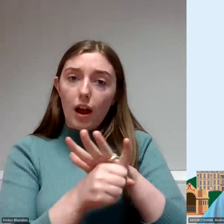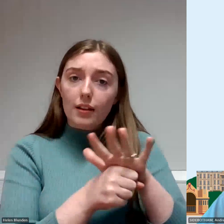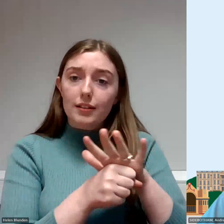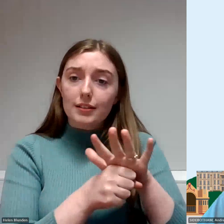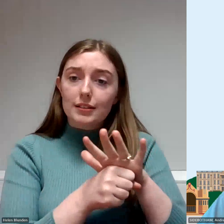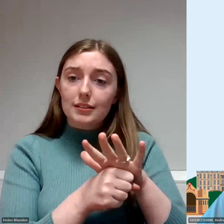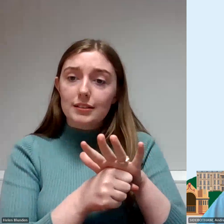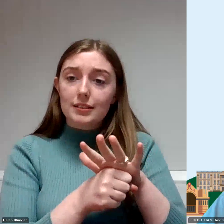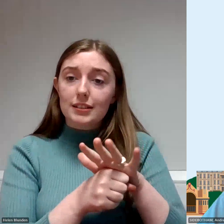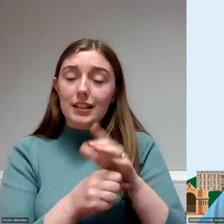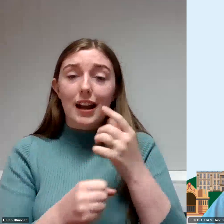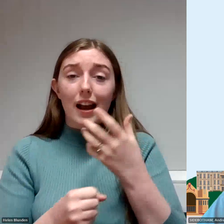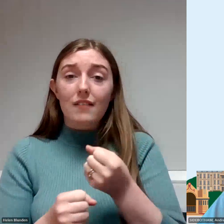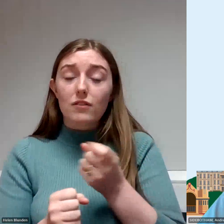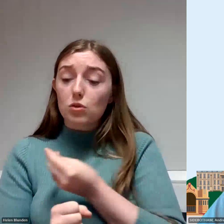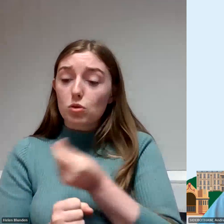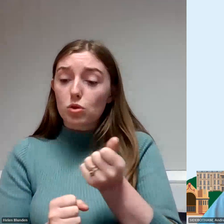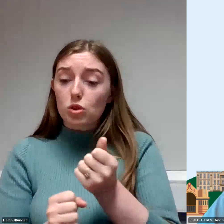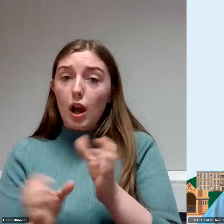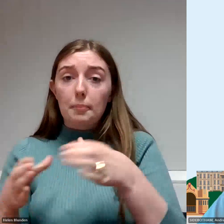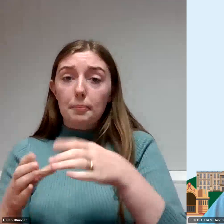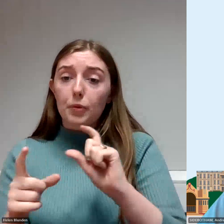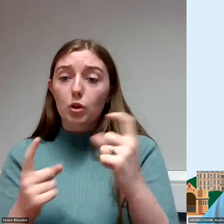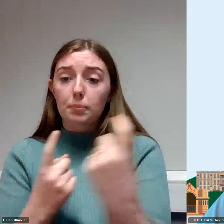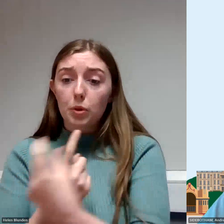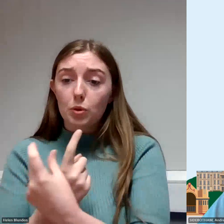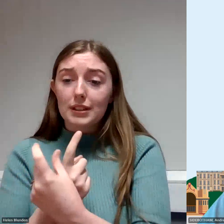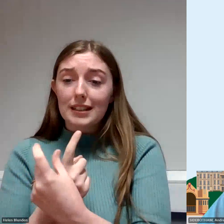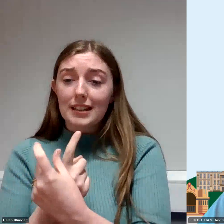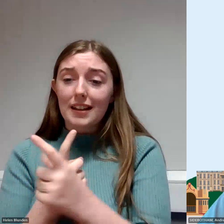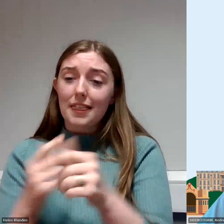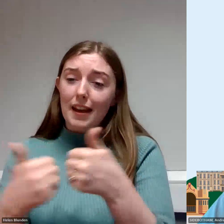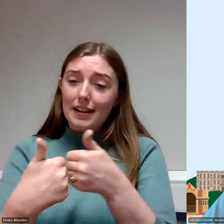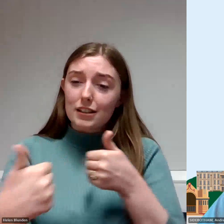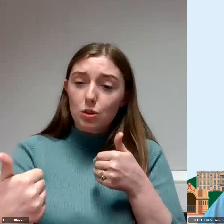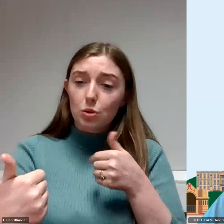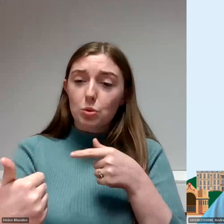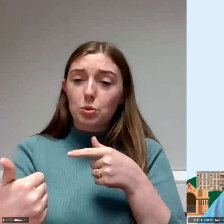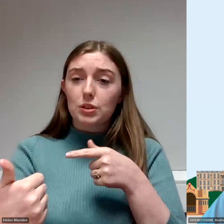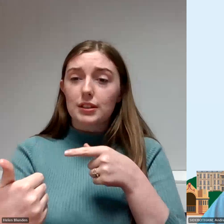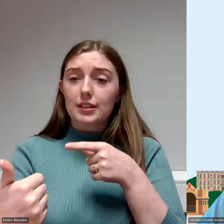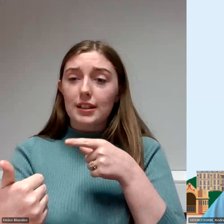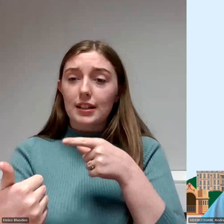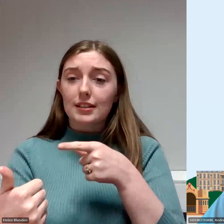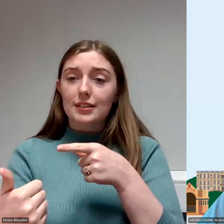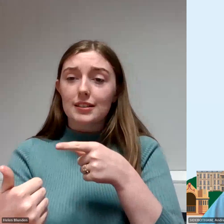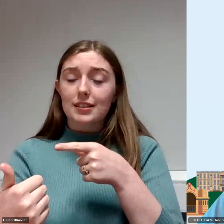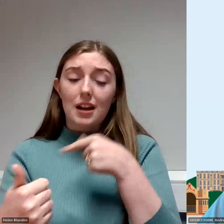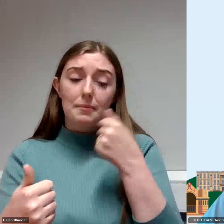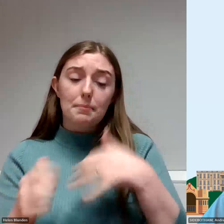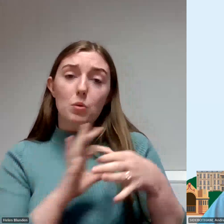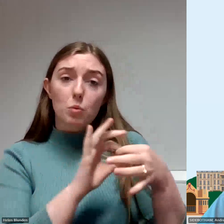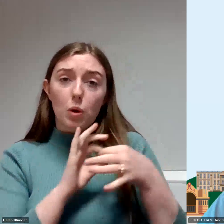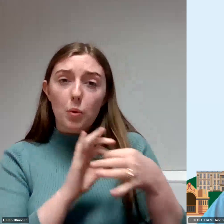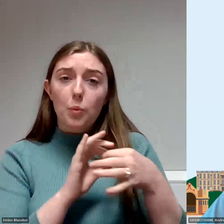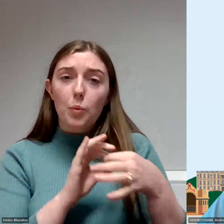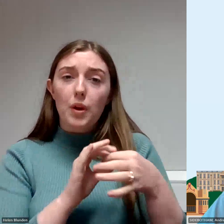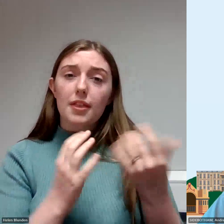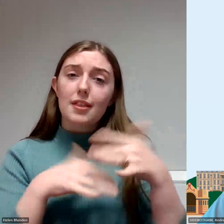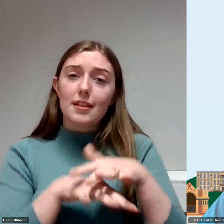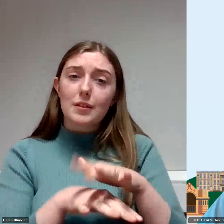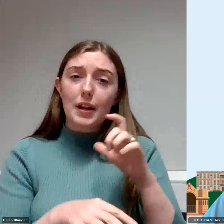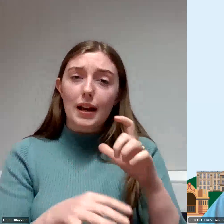pockets of community that are digitally excluded, and working through with our place lines and ICB and the PCNs, it was coming